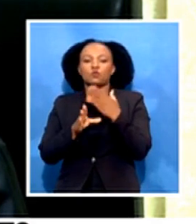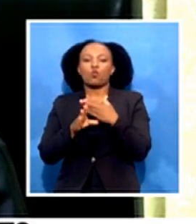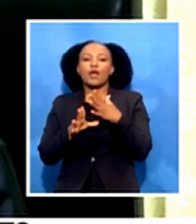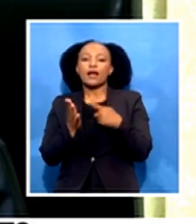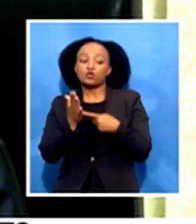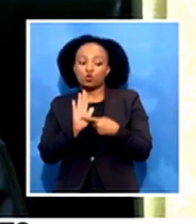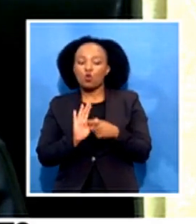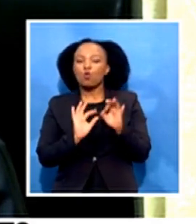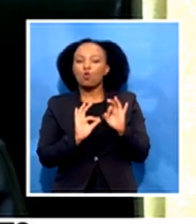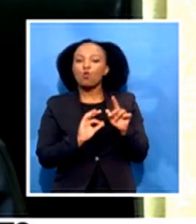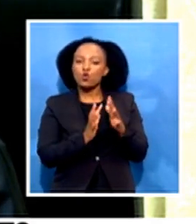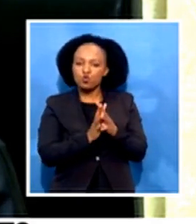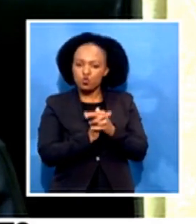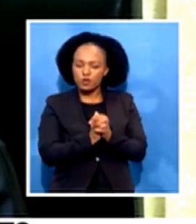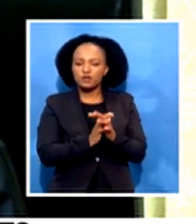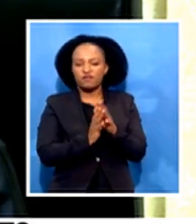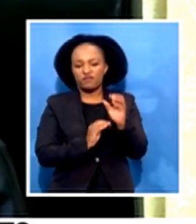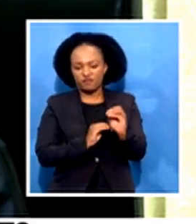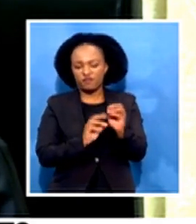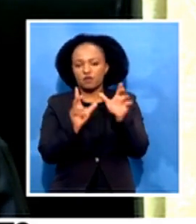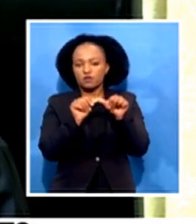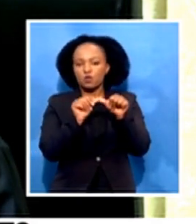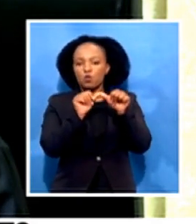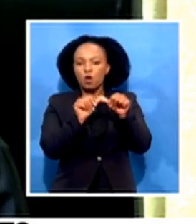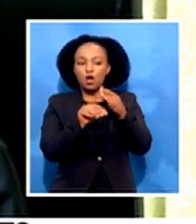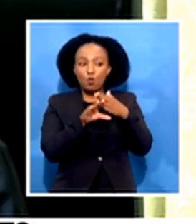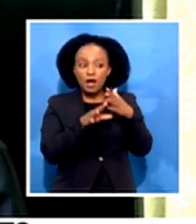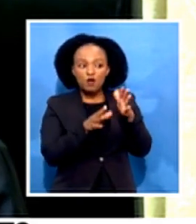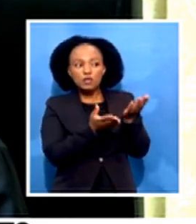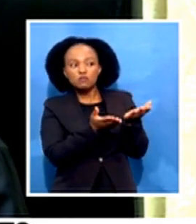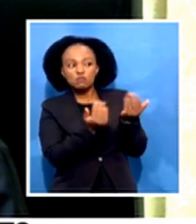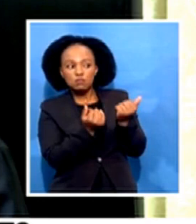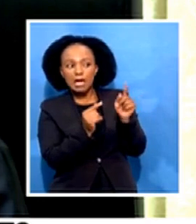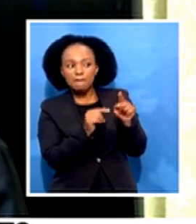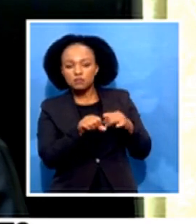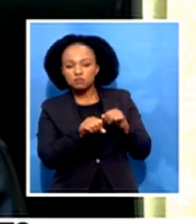build on this going forward. On the May Day